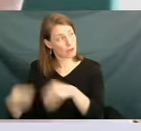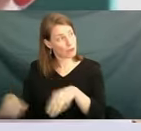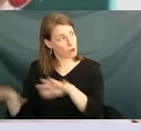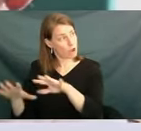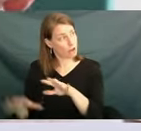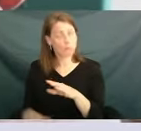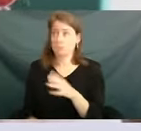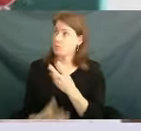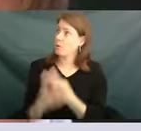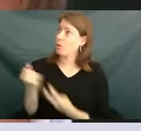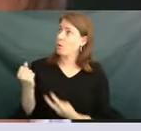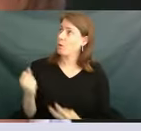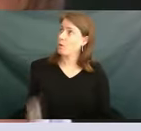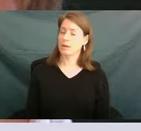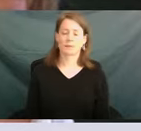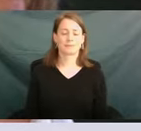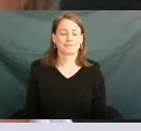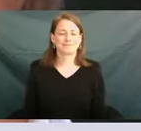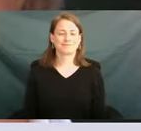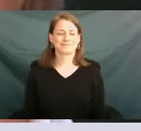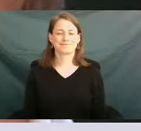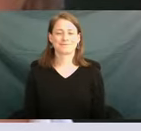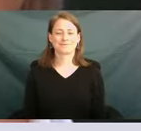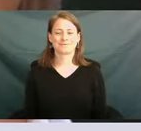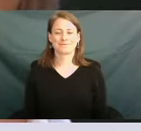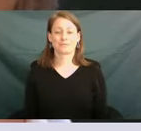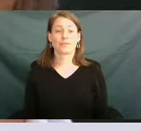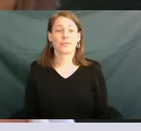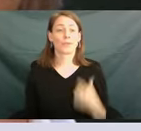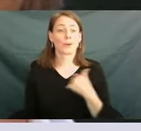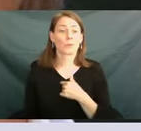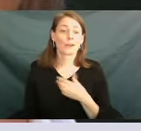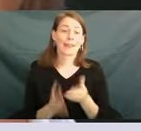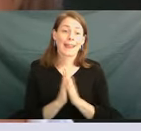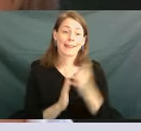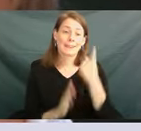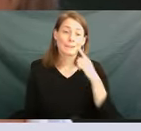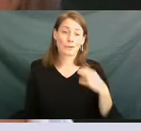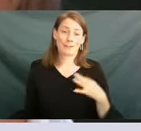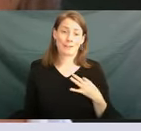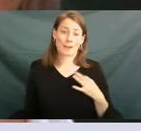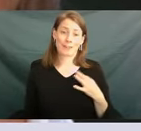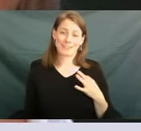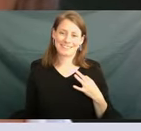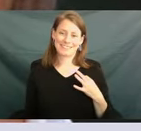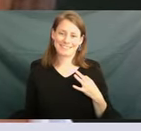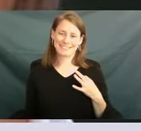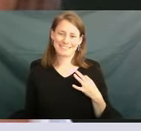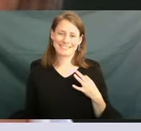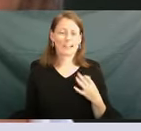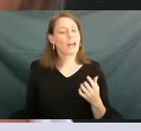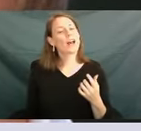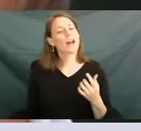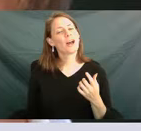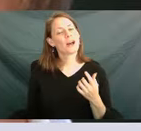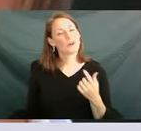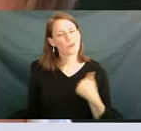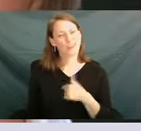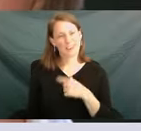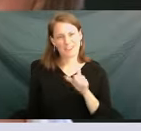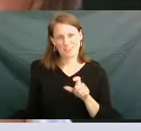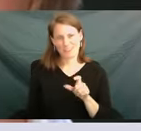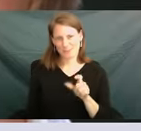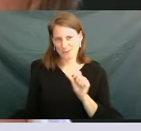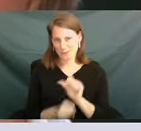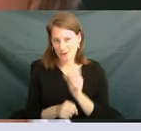for volunteers and we have to try really hard not to go for, right, well, you're good and you're well behaved. We want to pick you because